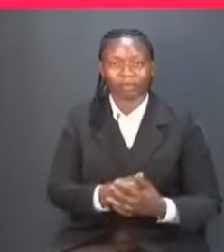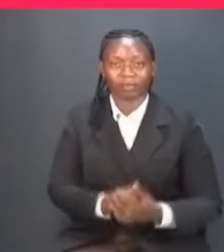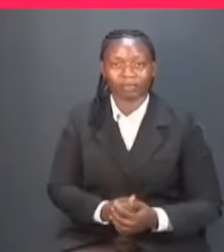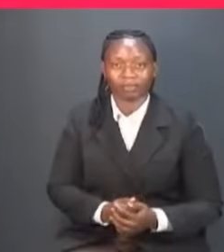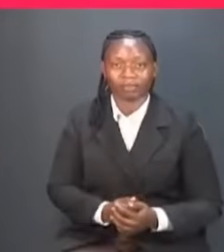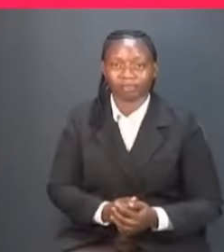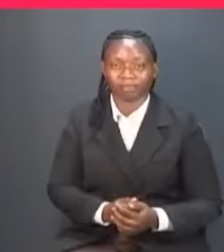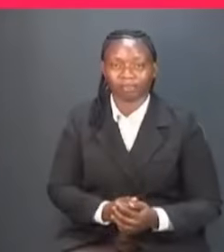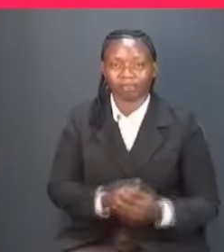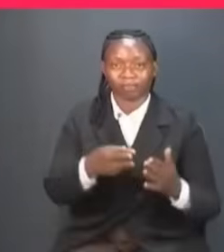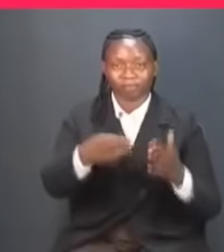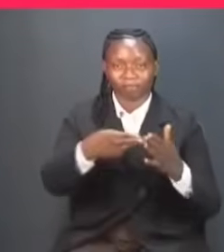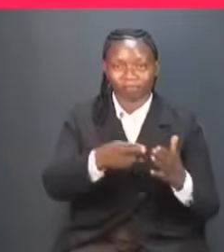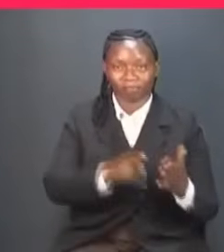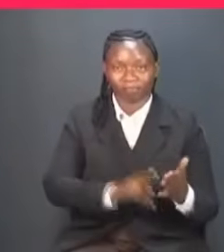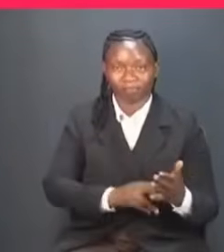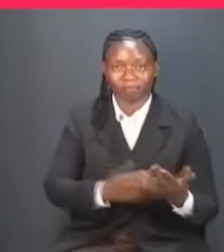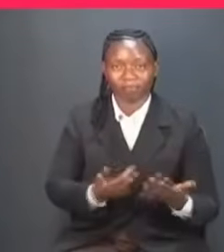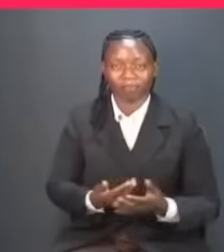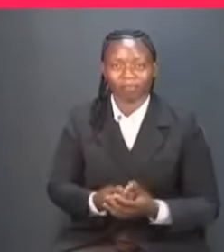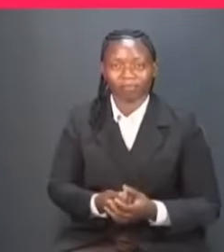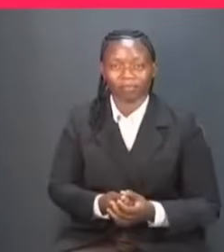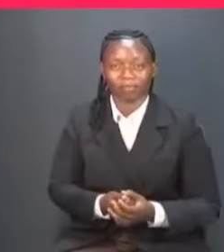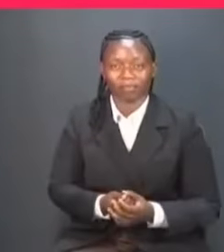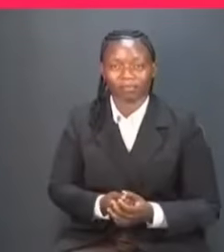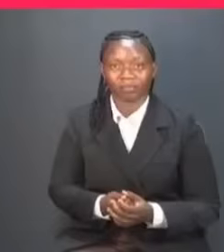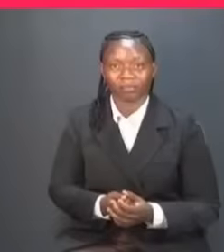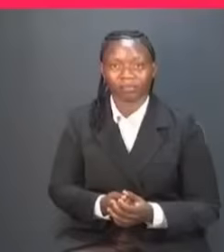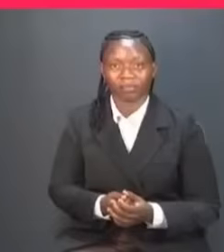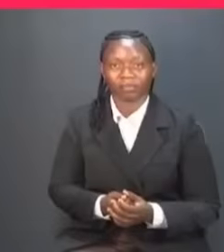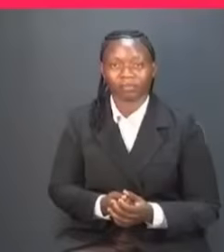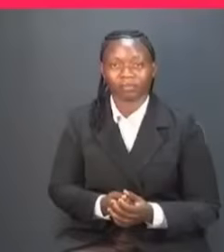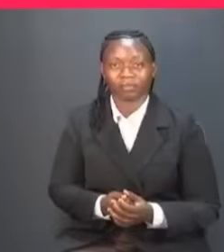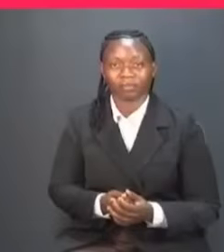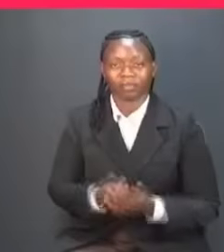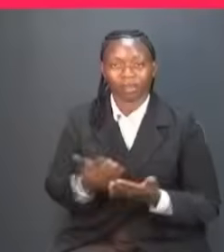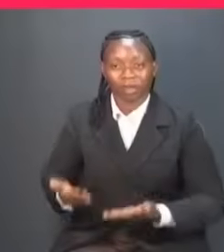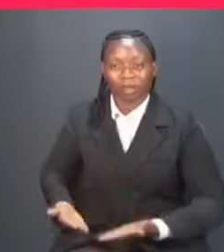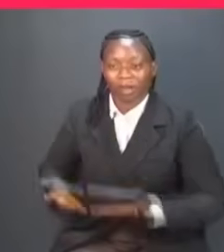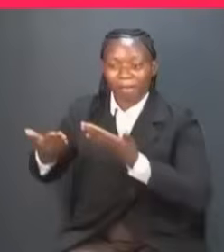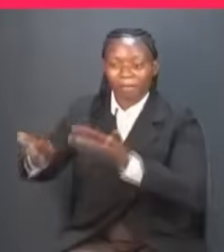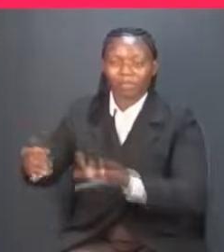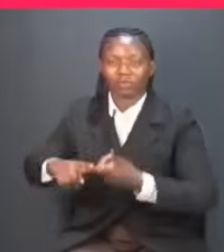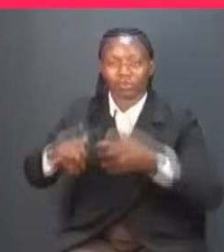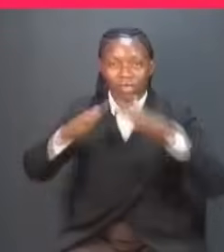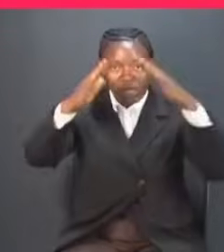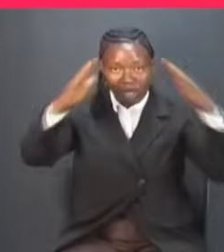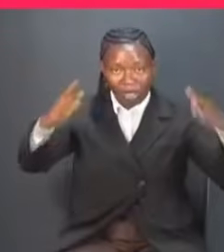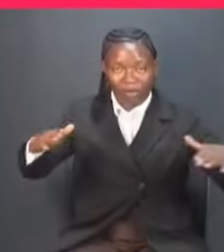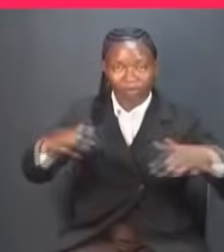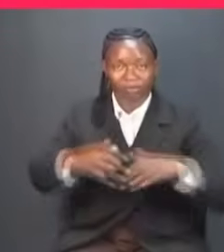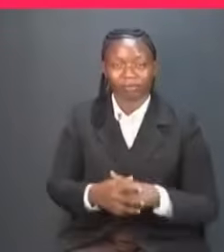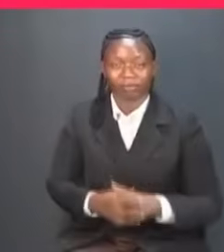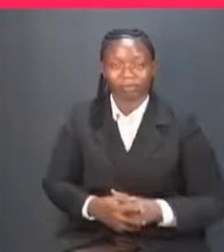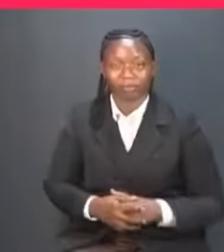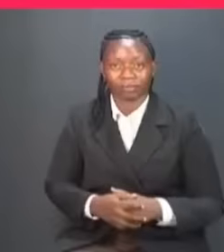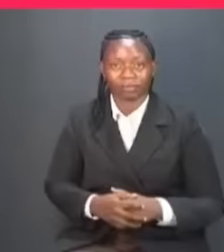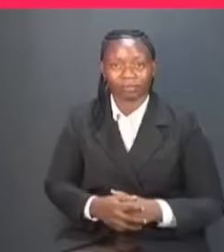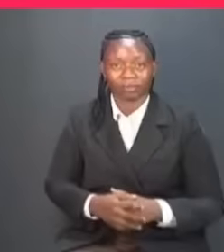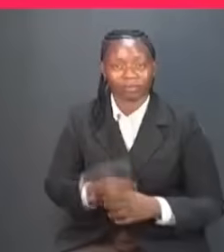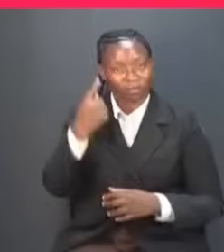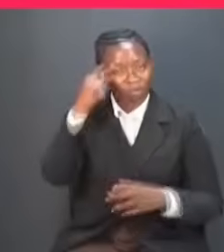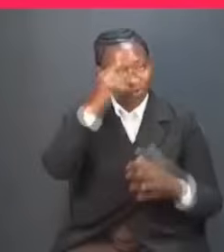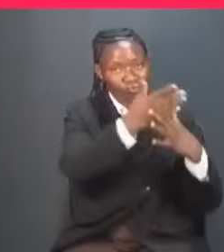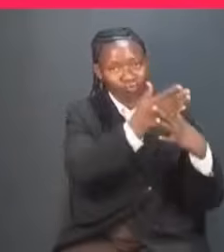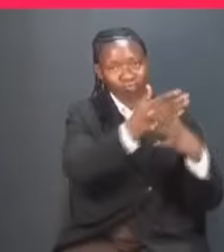the regulation is accordingly presented to the House and is for